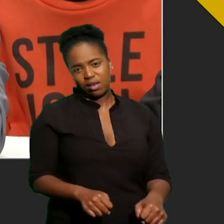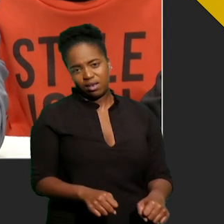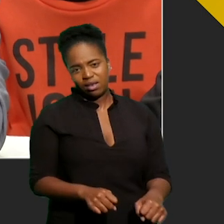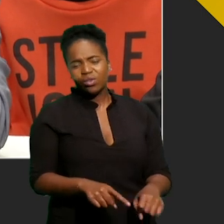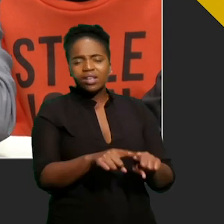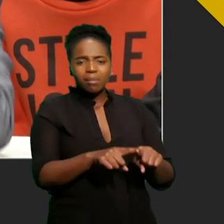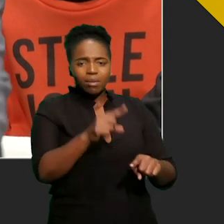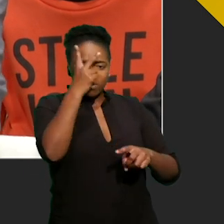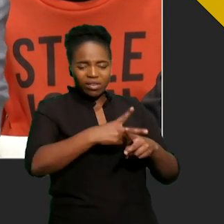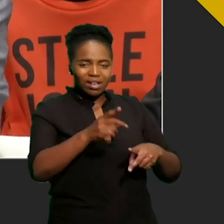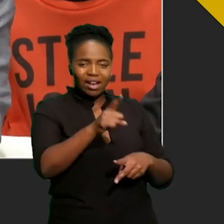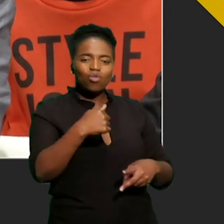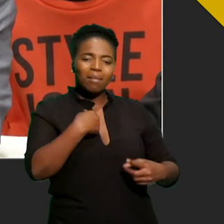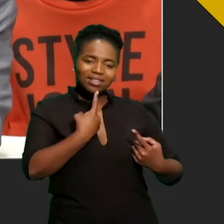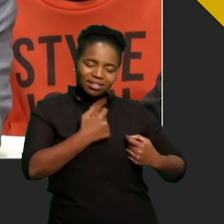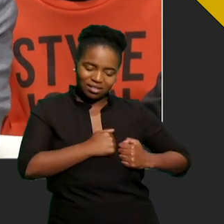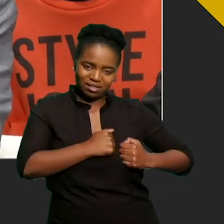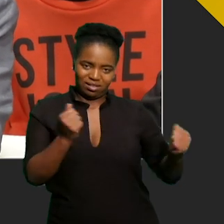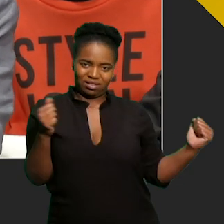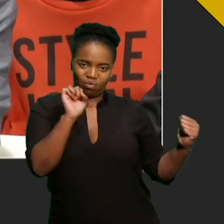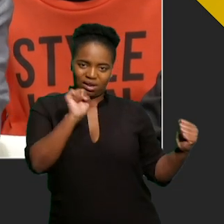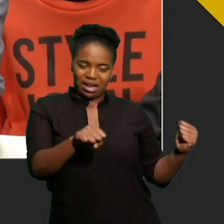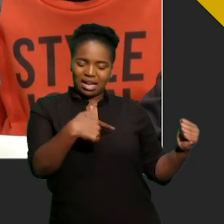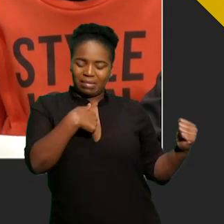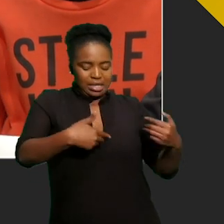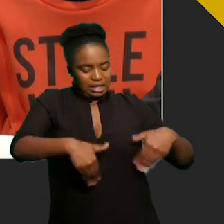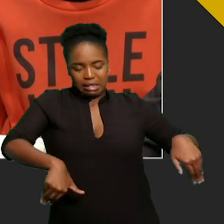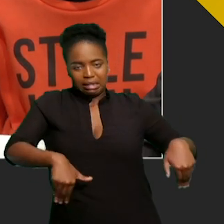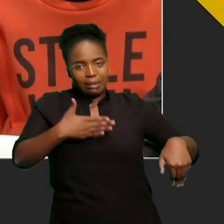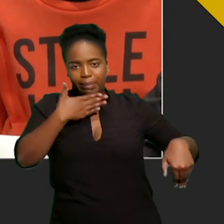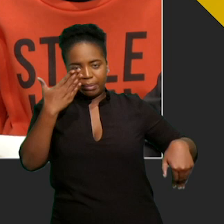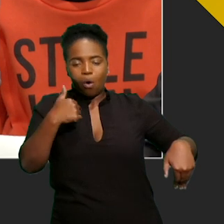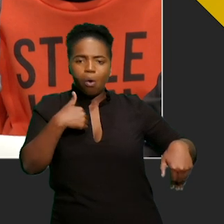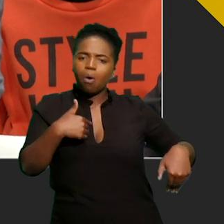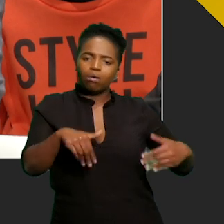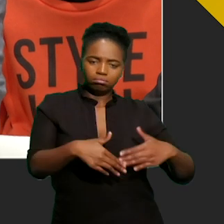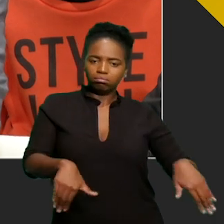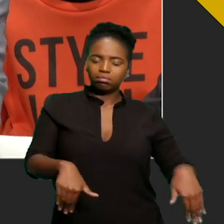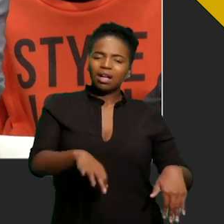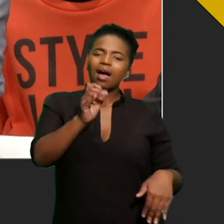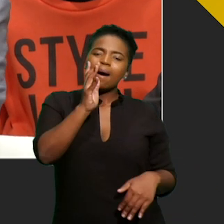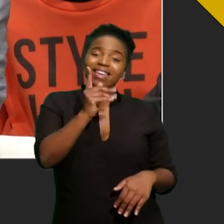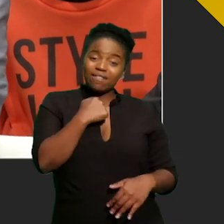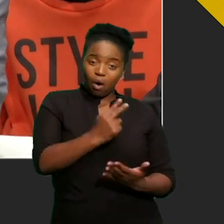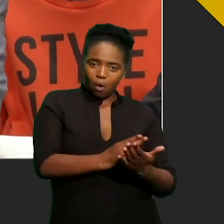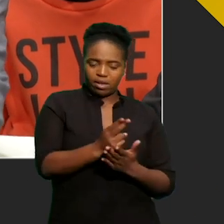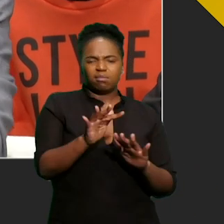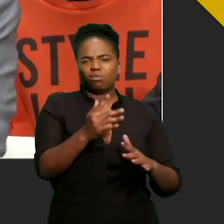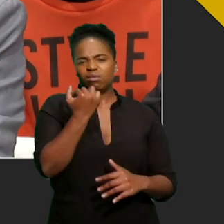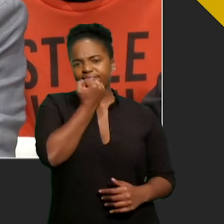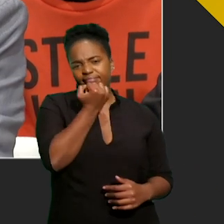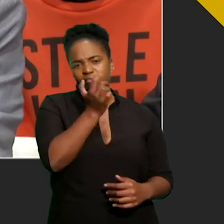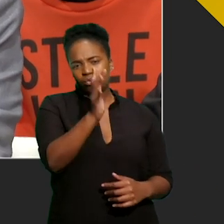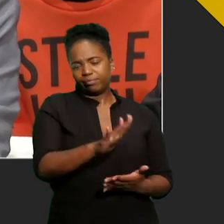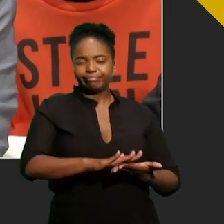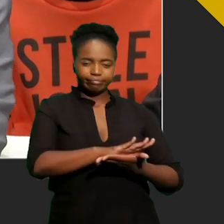now declaring, right, where there is a conflict, so that people can then trust you. People will always forgive you if you are honest. Yeah. But when you are